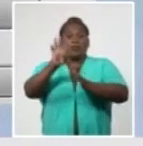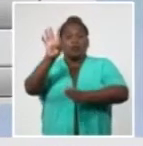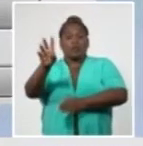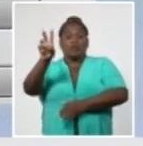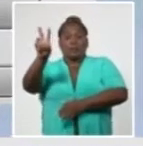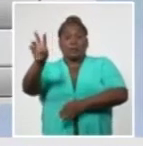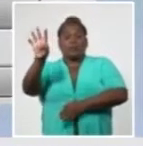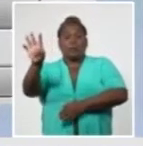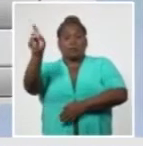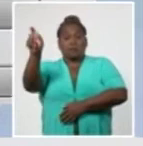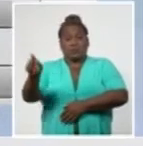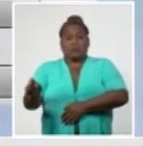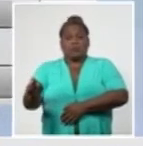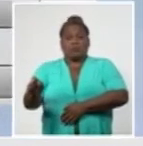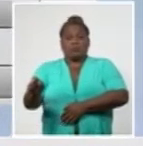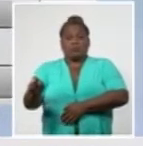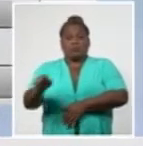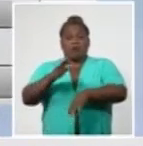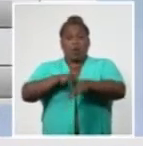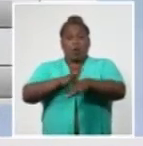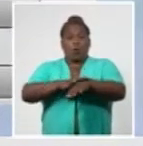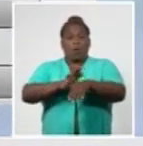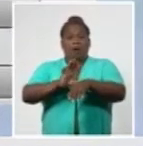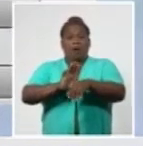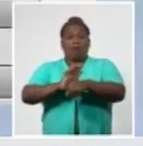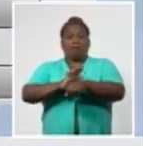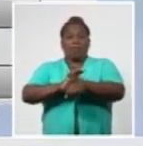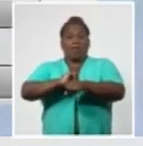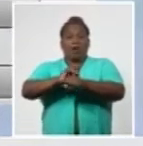471,681 people have died. Yesterday,